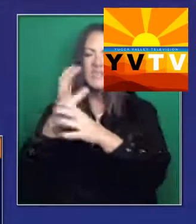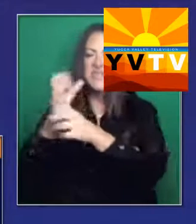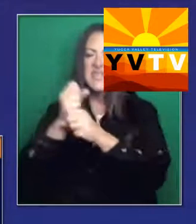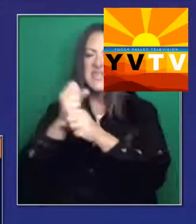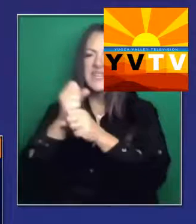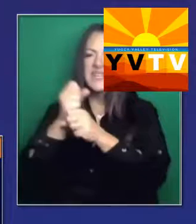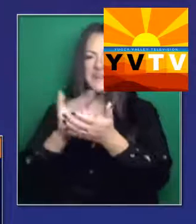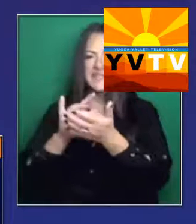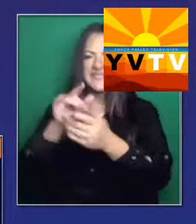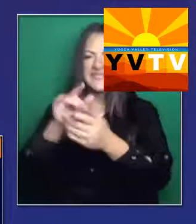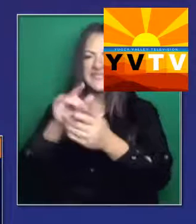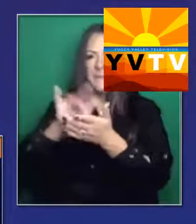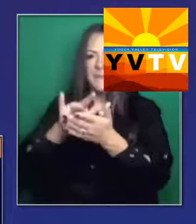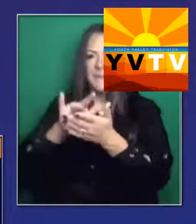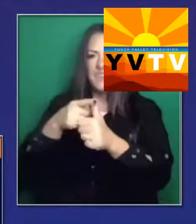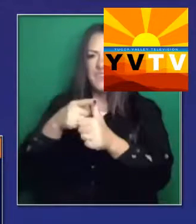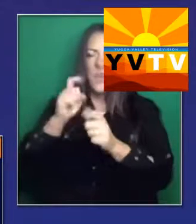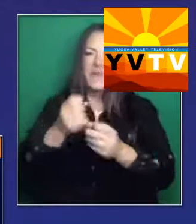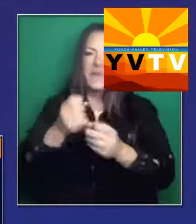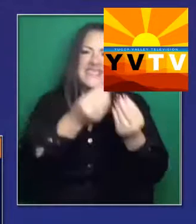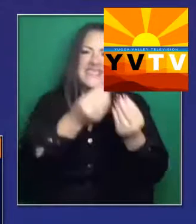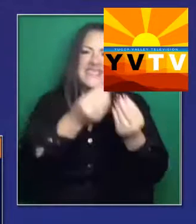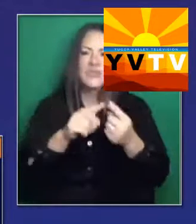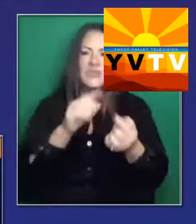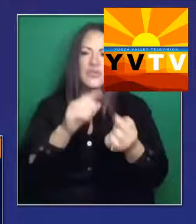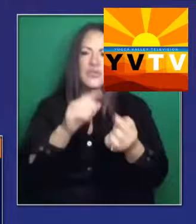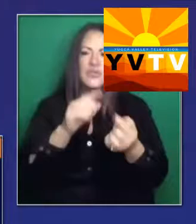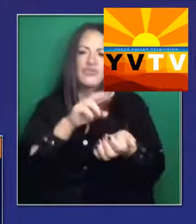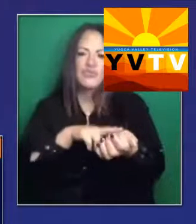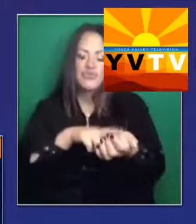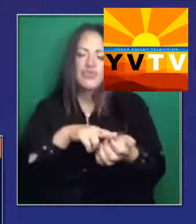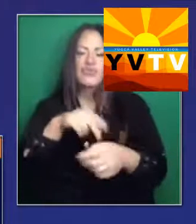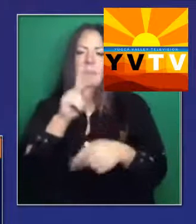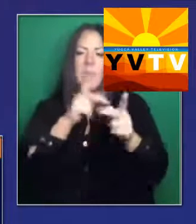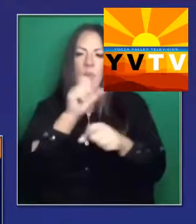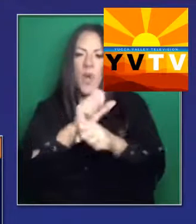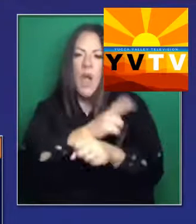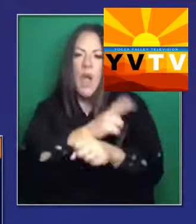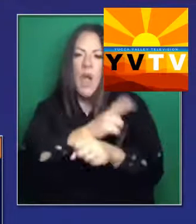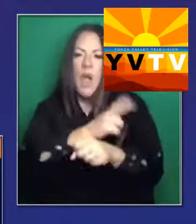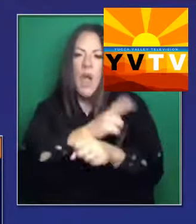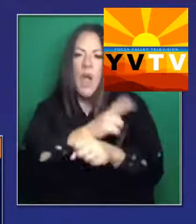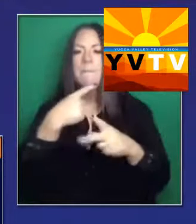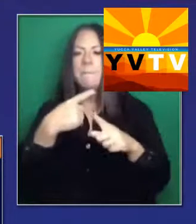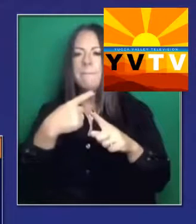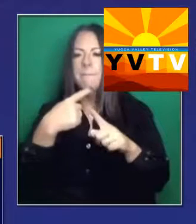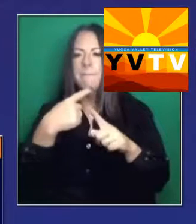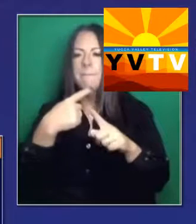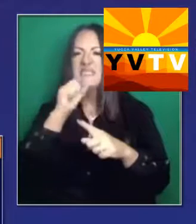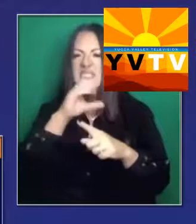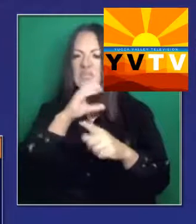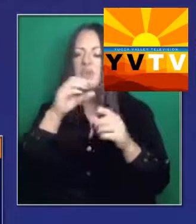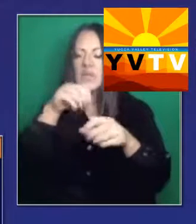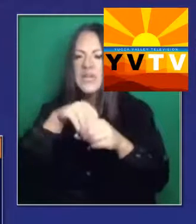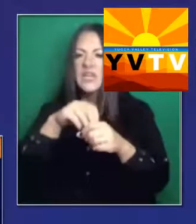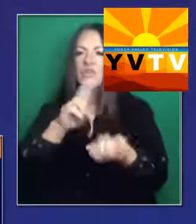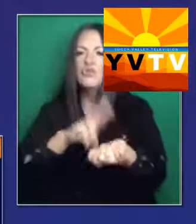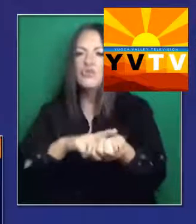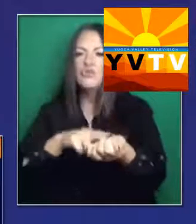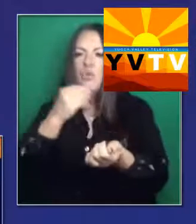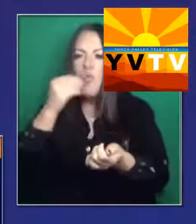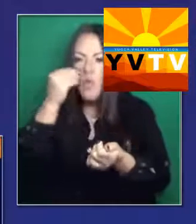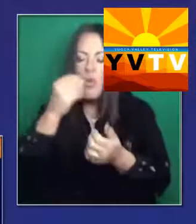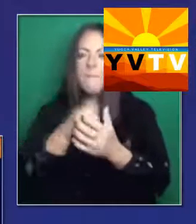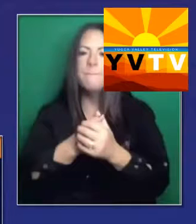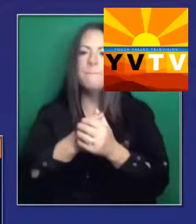seniors. That's the current phase, about 3 million people, plus or minus. Phase 1B is the phase